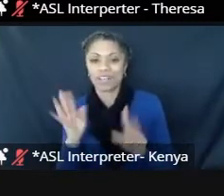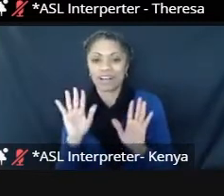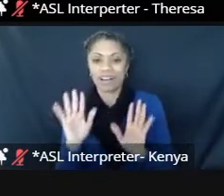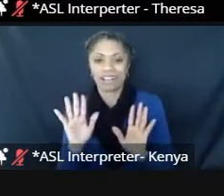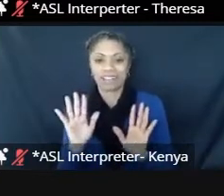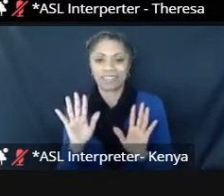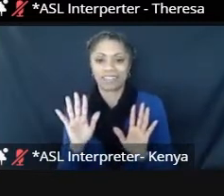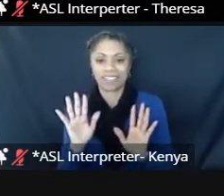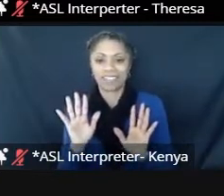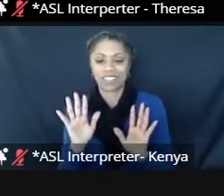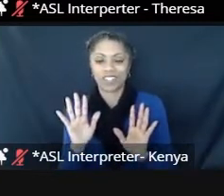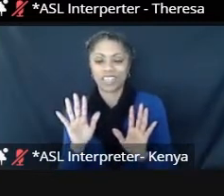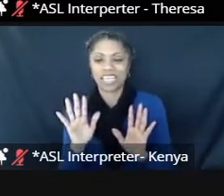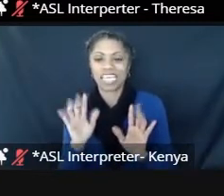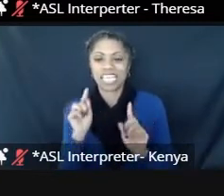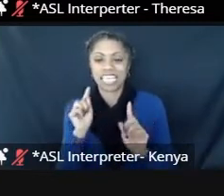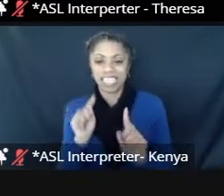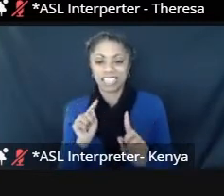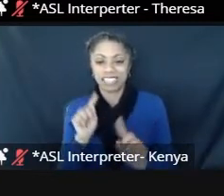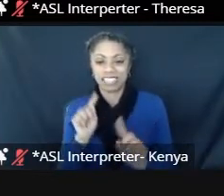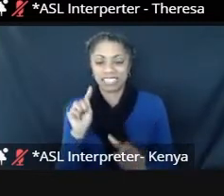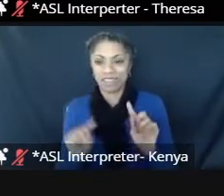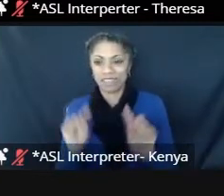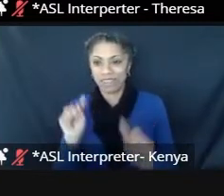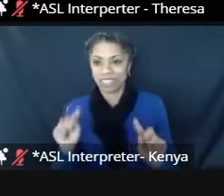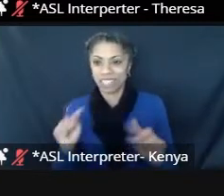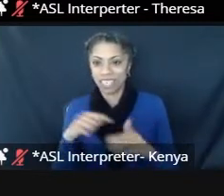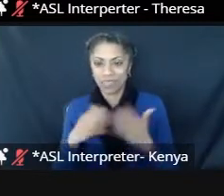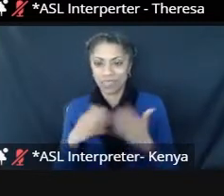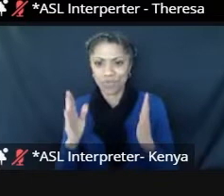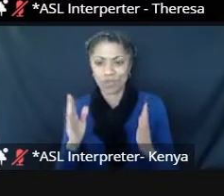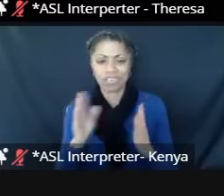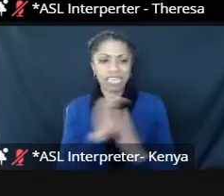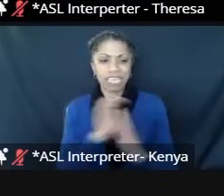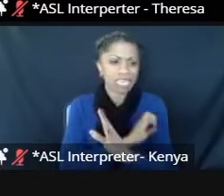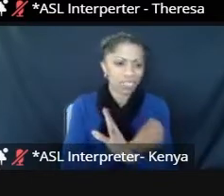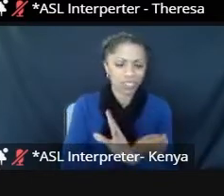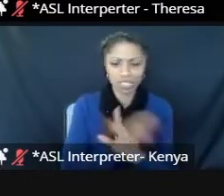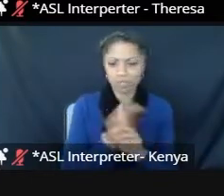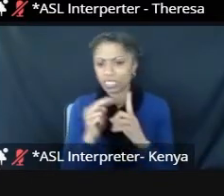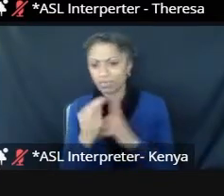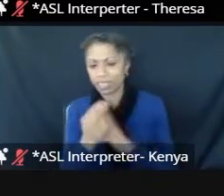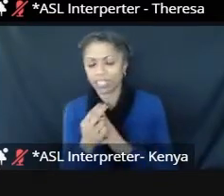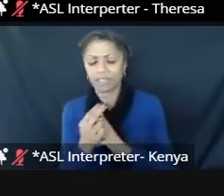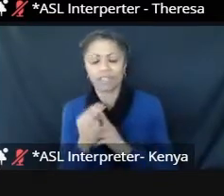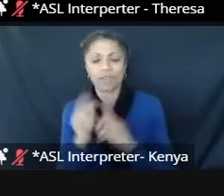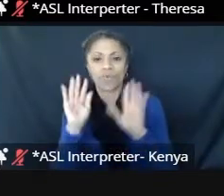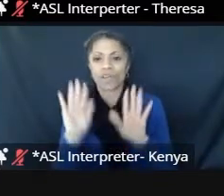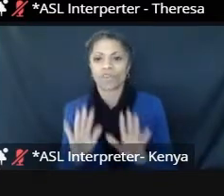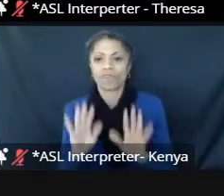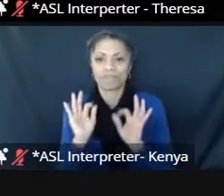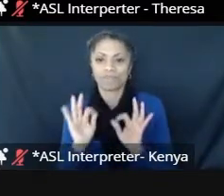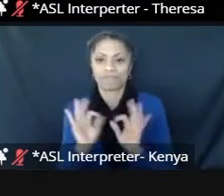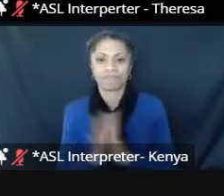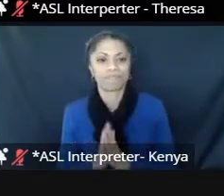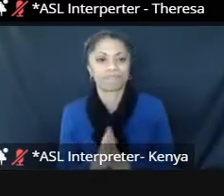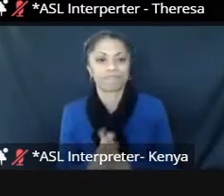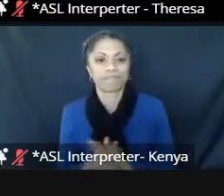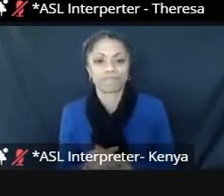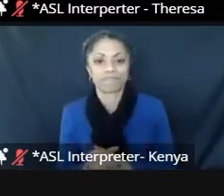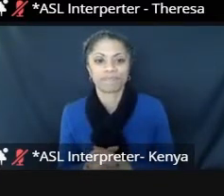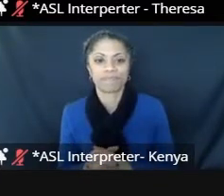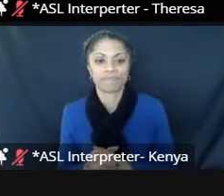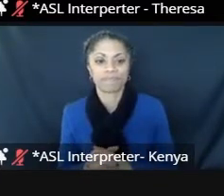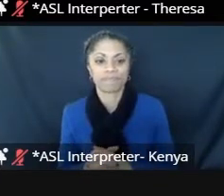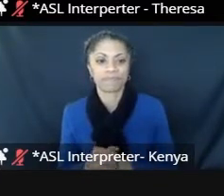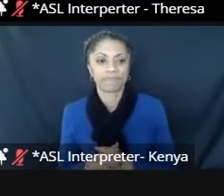that diversity in this room, all these different colors and energy and perspective. This is great. All right, if we can go to the